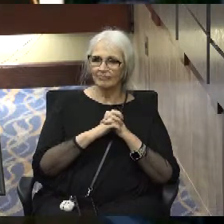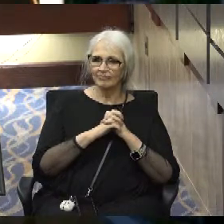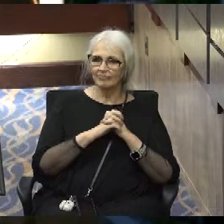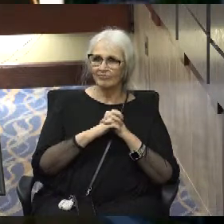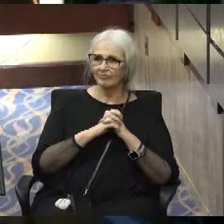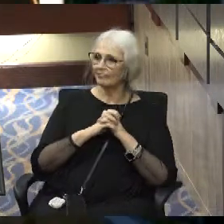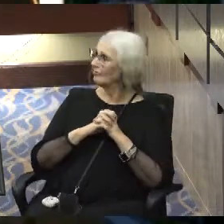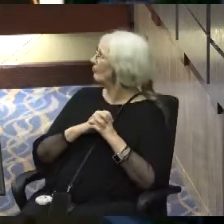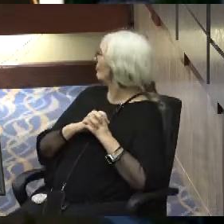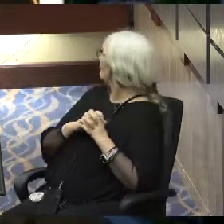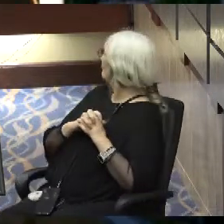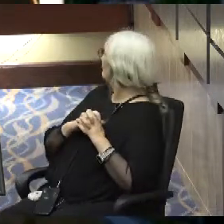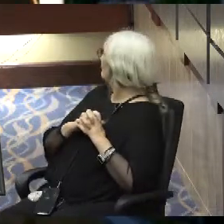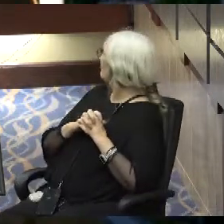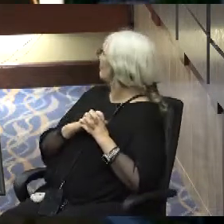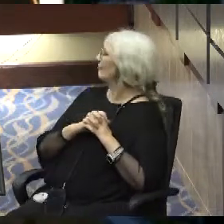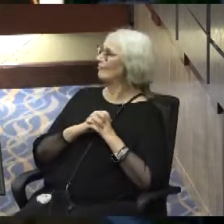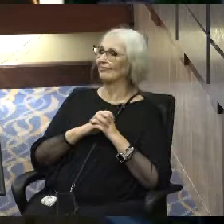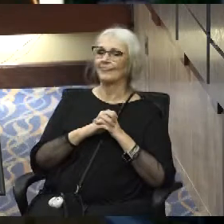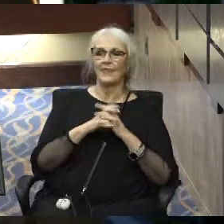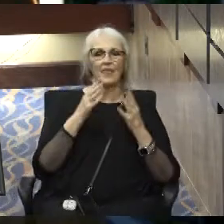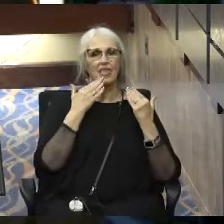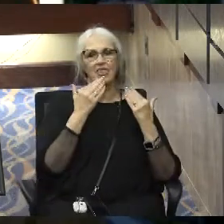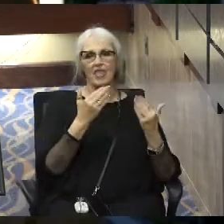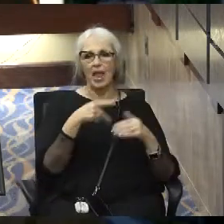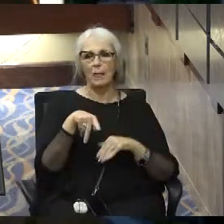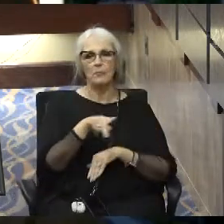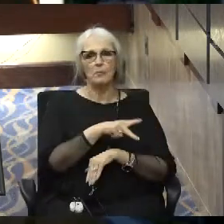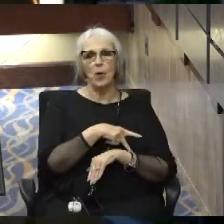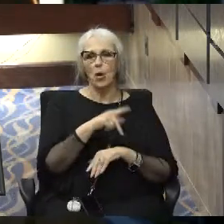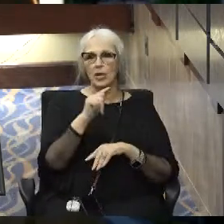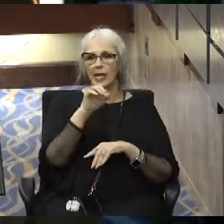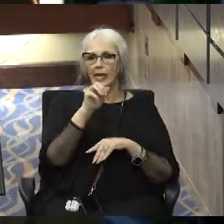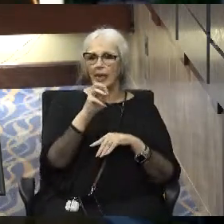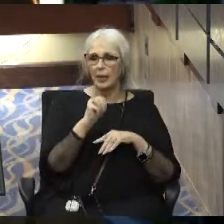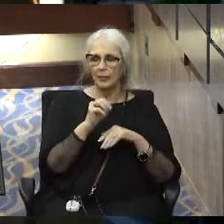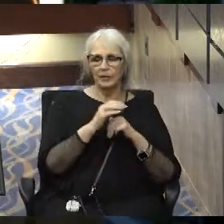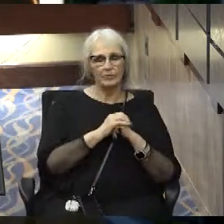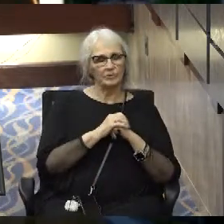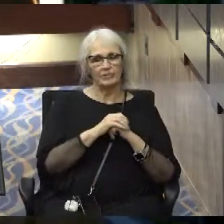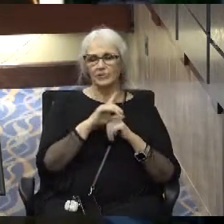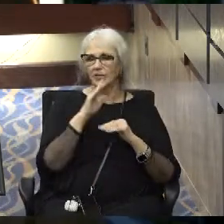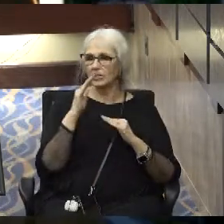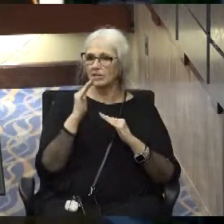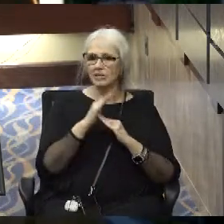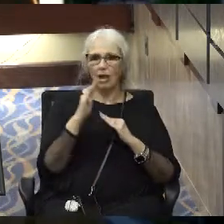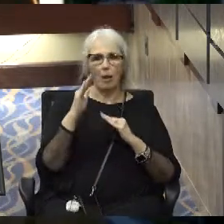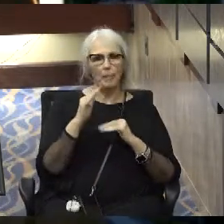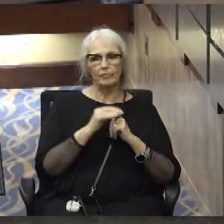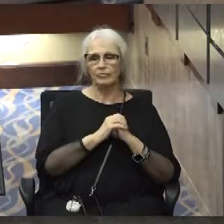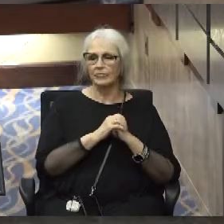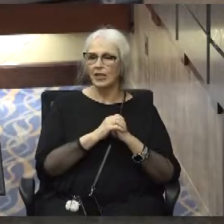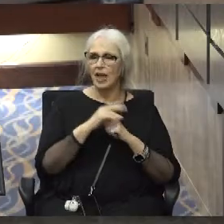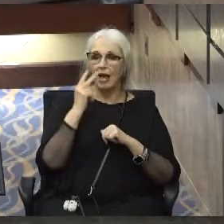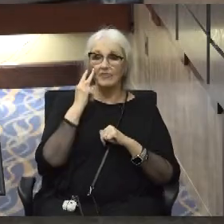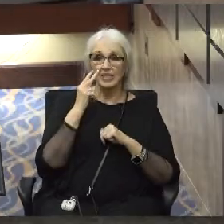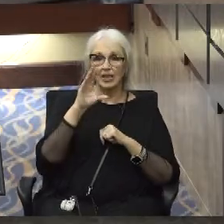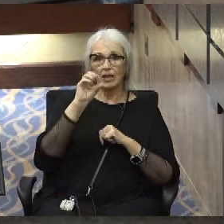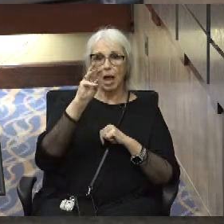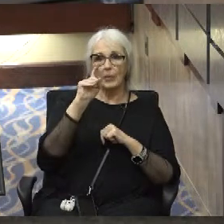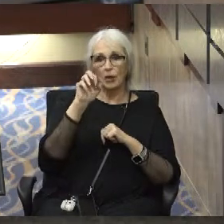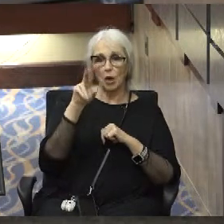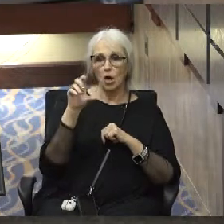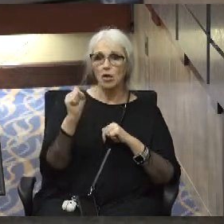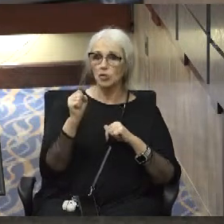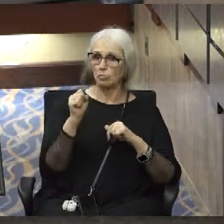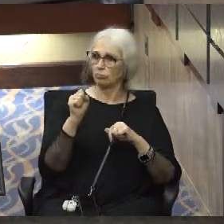Yeah, I just want to take a moment to thank our Parks team, Jonathan and Megan and your whole staff. It was really top rate. Seeing the Commodores perform was